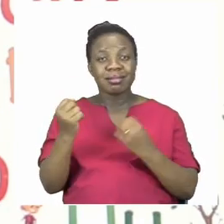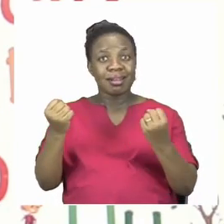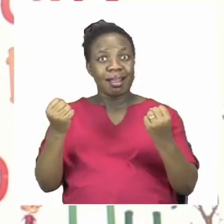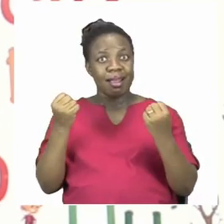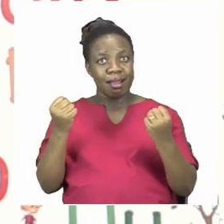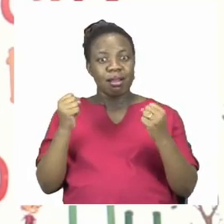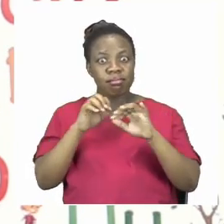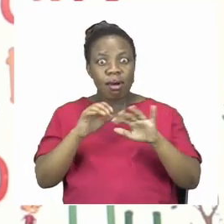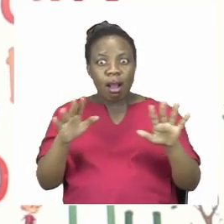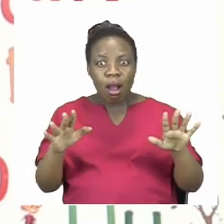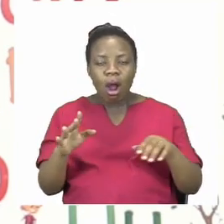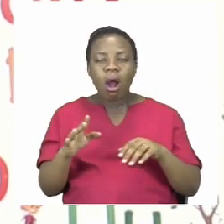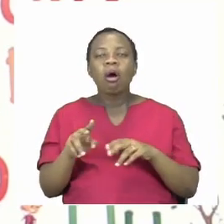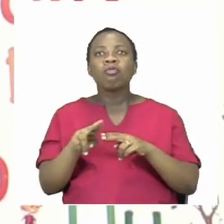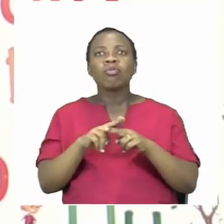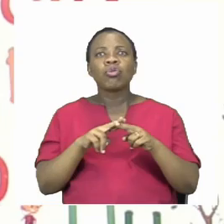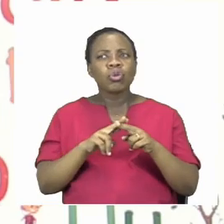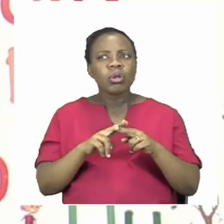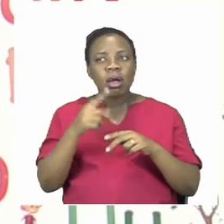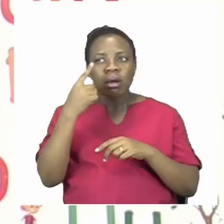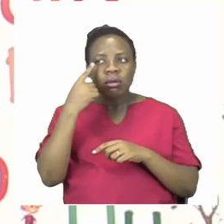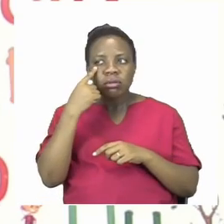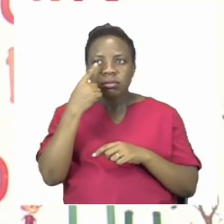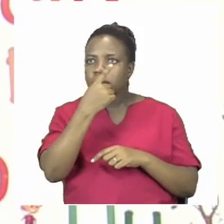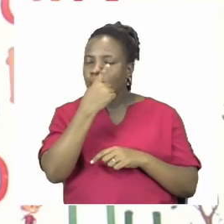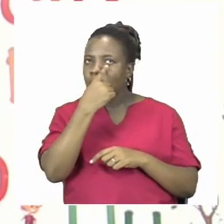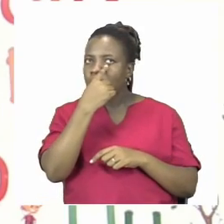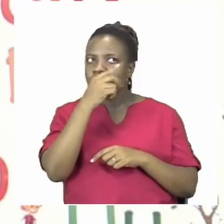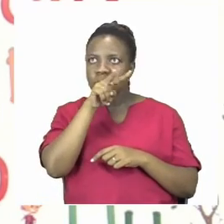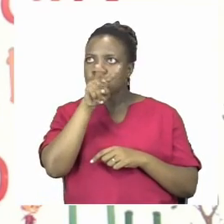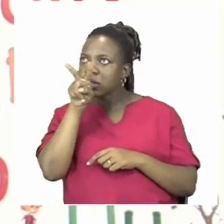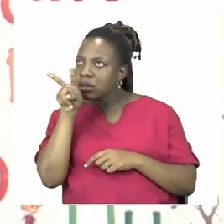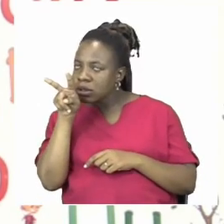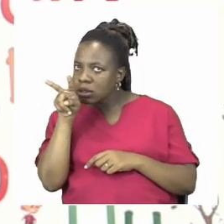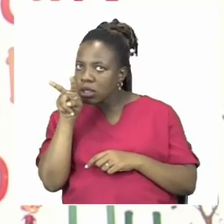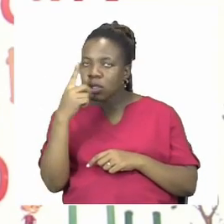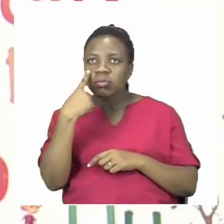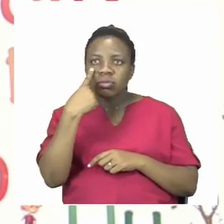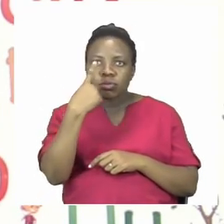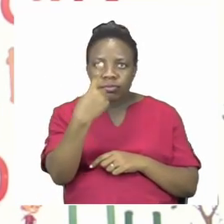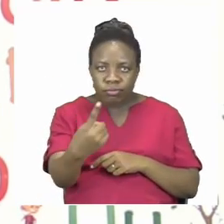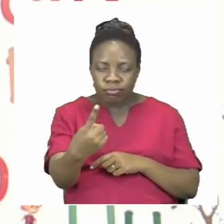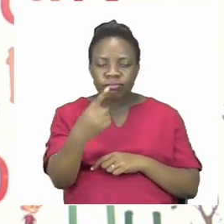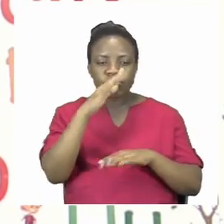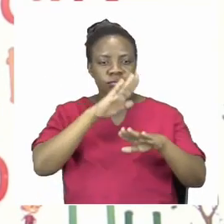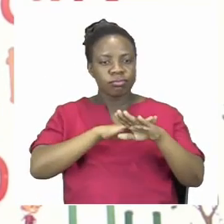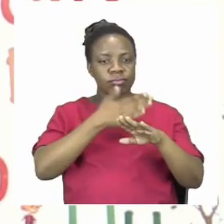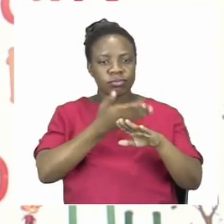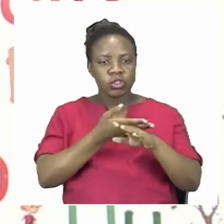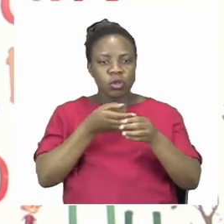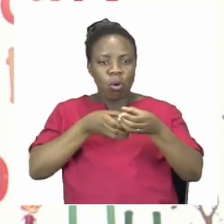light energy is very important, especially nowadays, because when we have a torch, we are able to see in